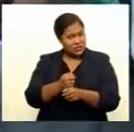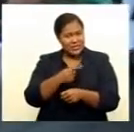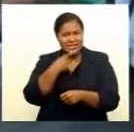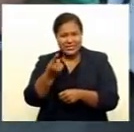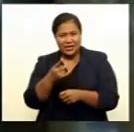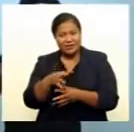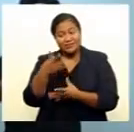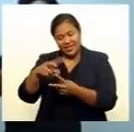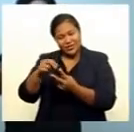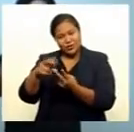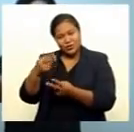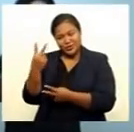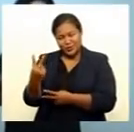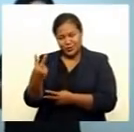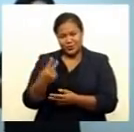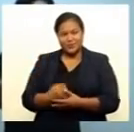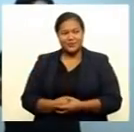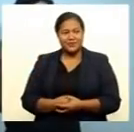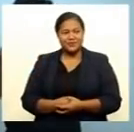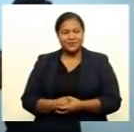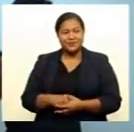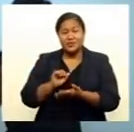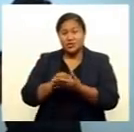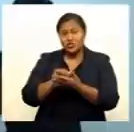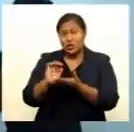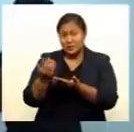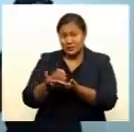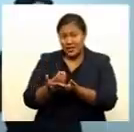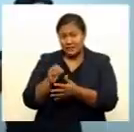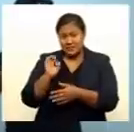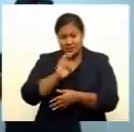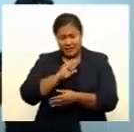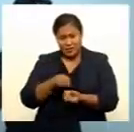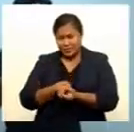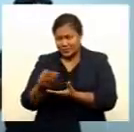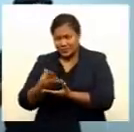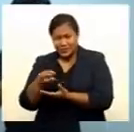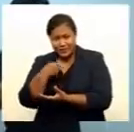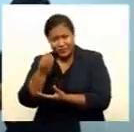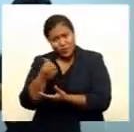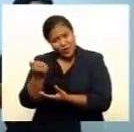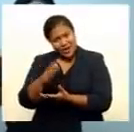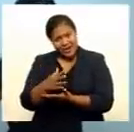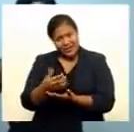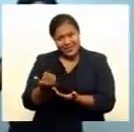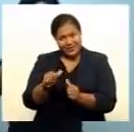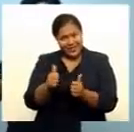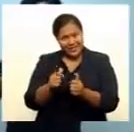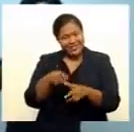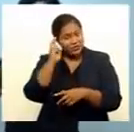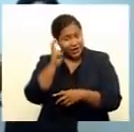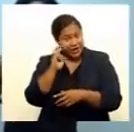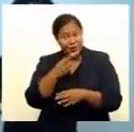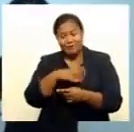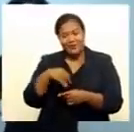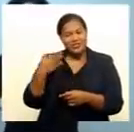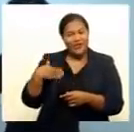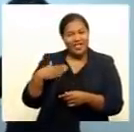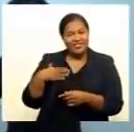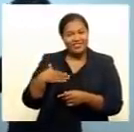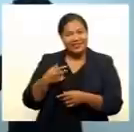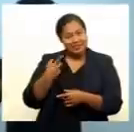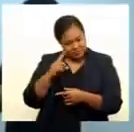selected 2. Shop and Save's staff will be delivering the food has already completed their training with the Ministry of Health in respect